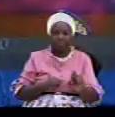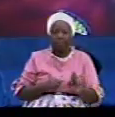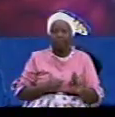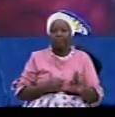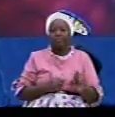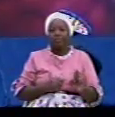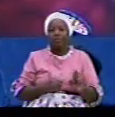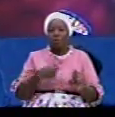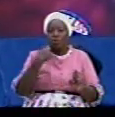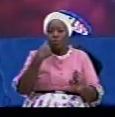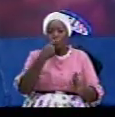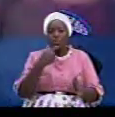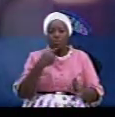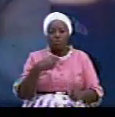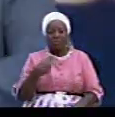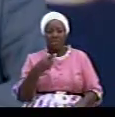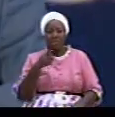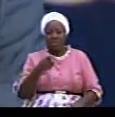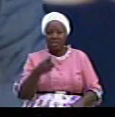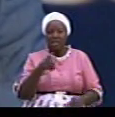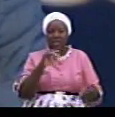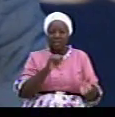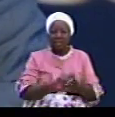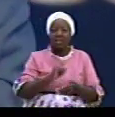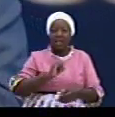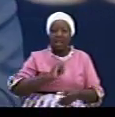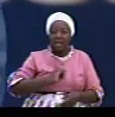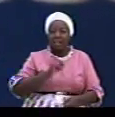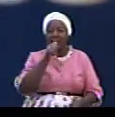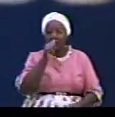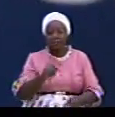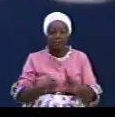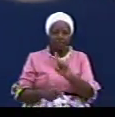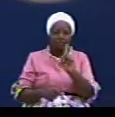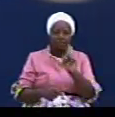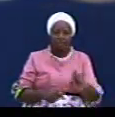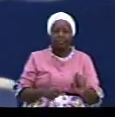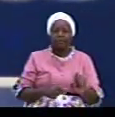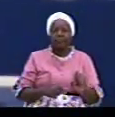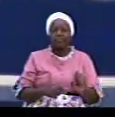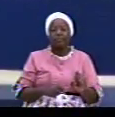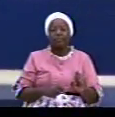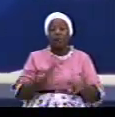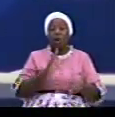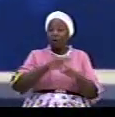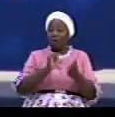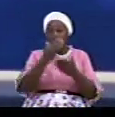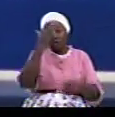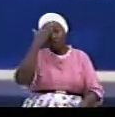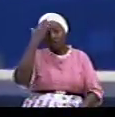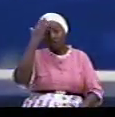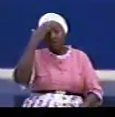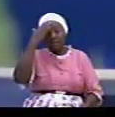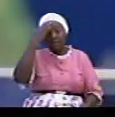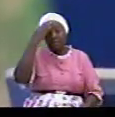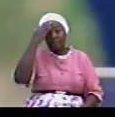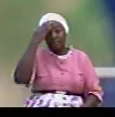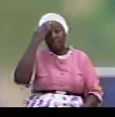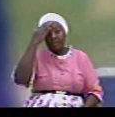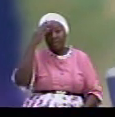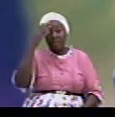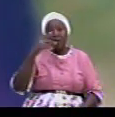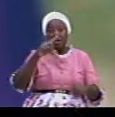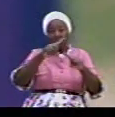Whom say ye that I am? On that knowledge depends